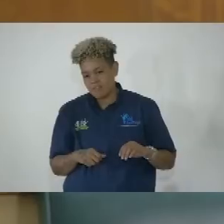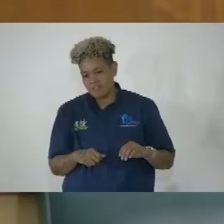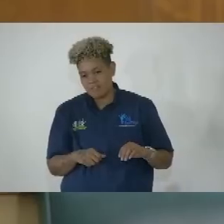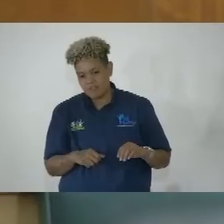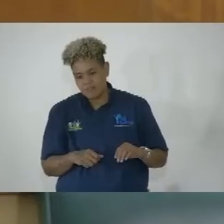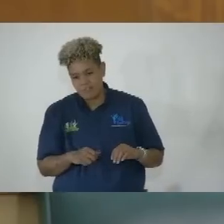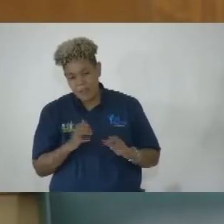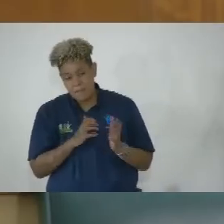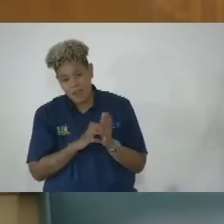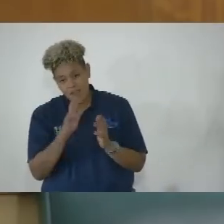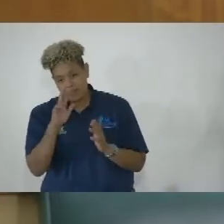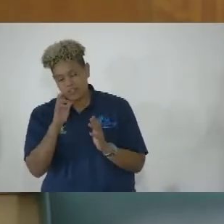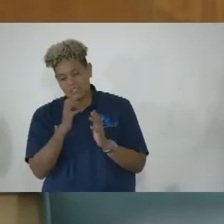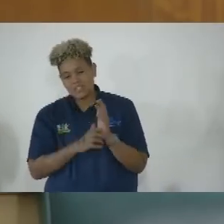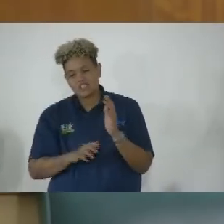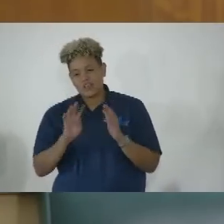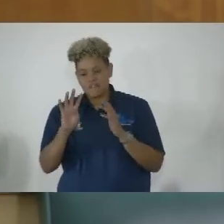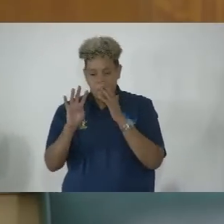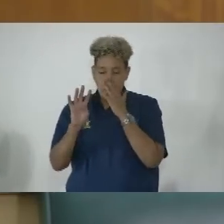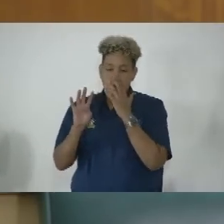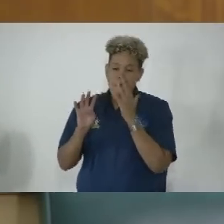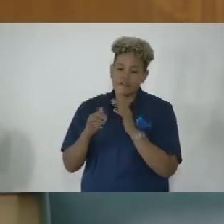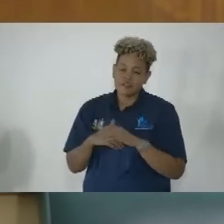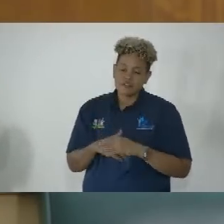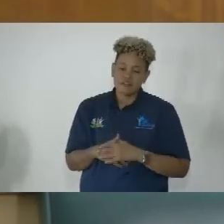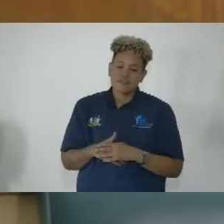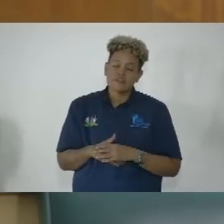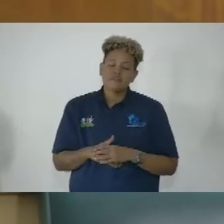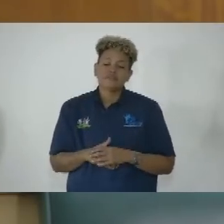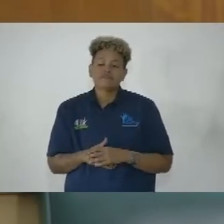Yes. So we're amending section 4.